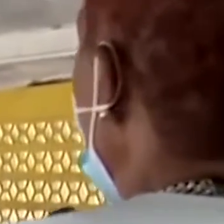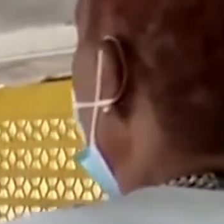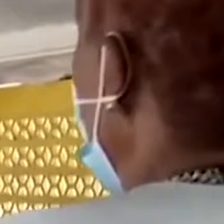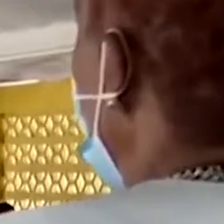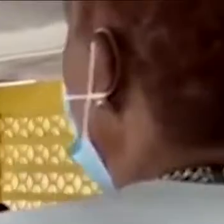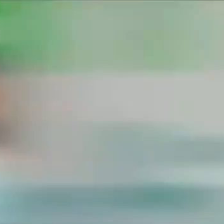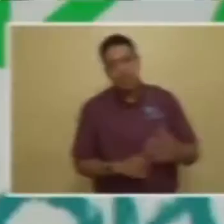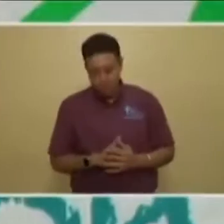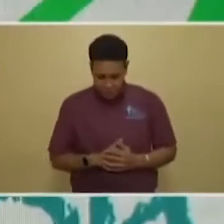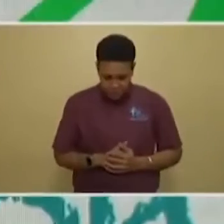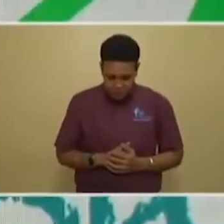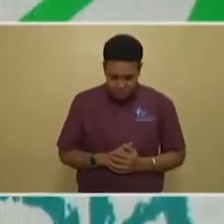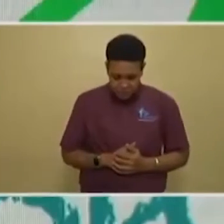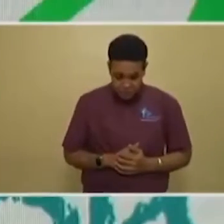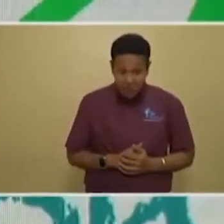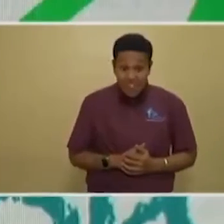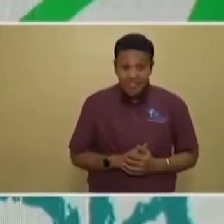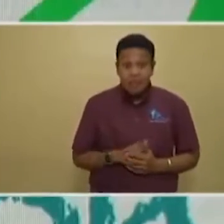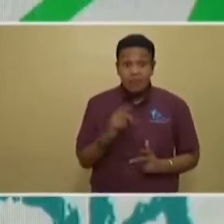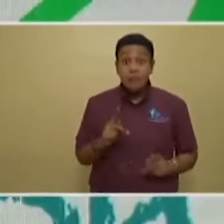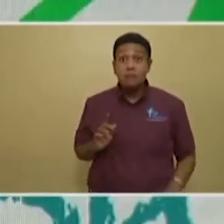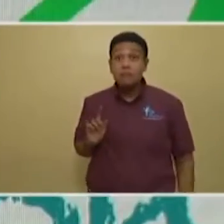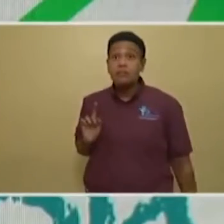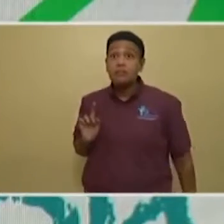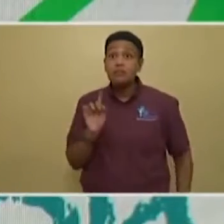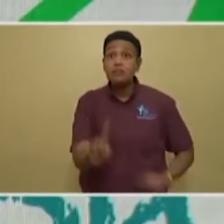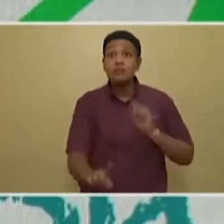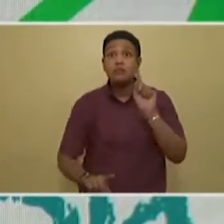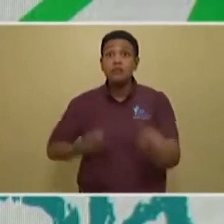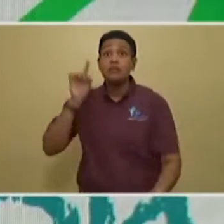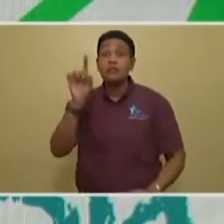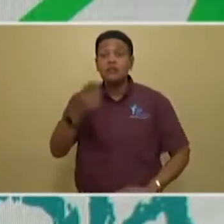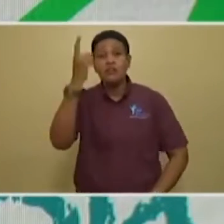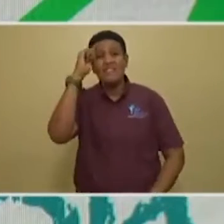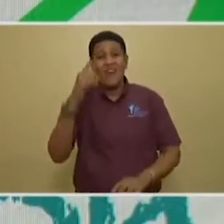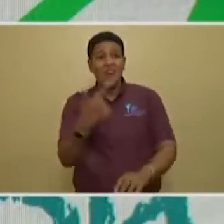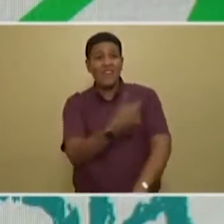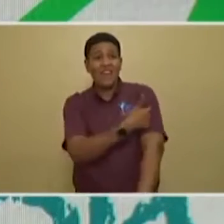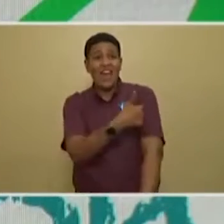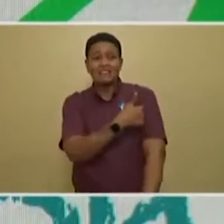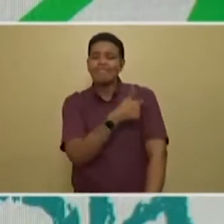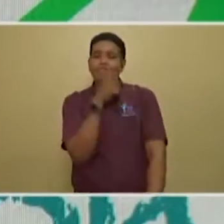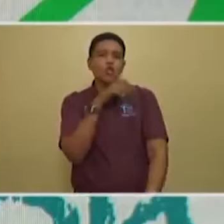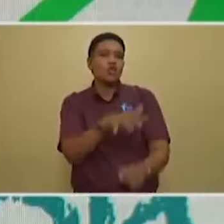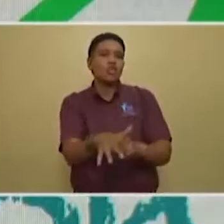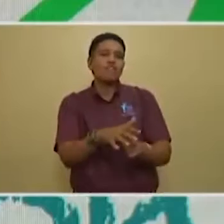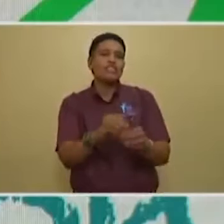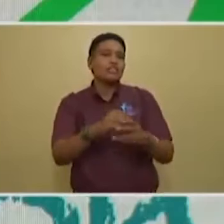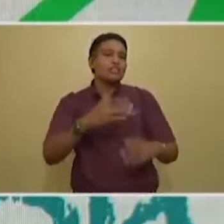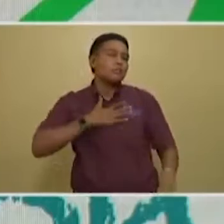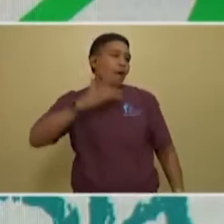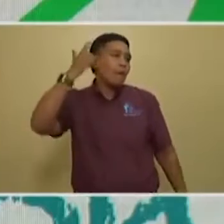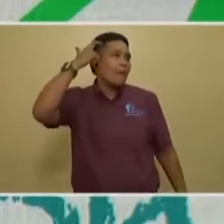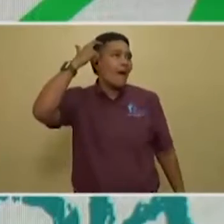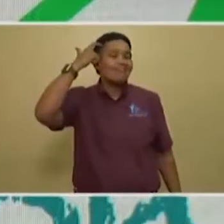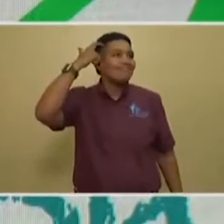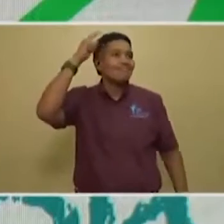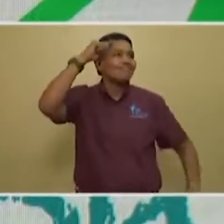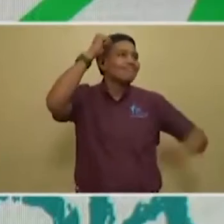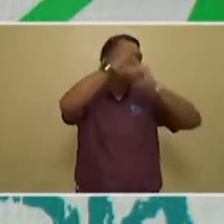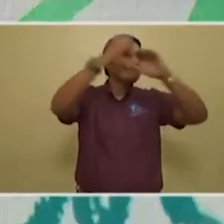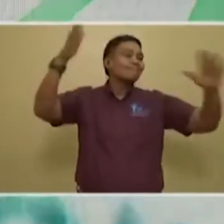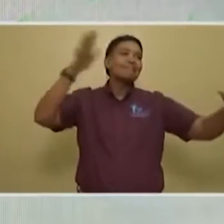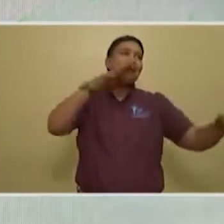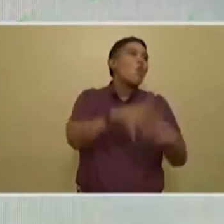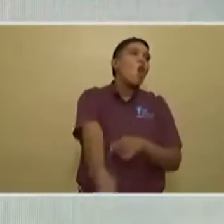school term. The level of take-up is not sufficient in my mind to put